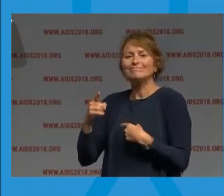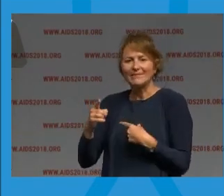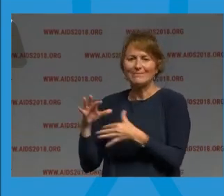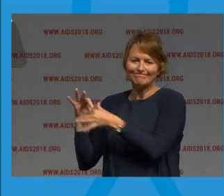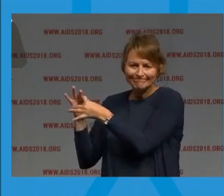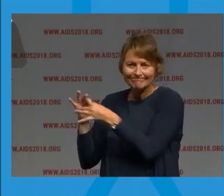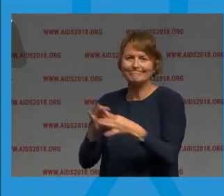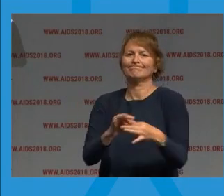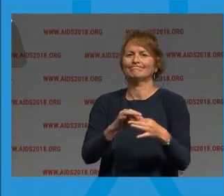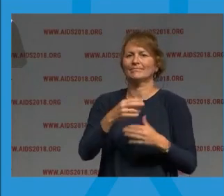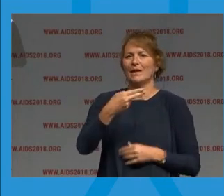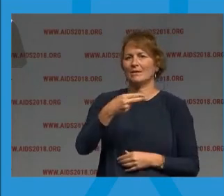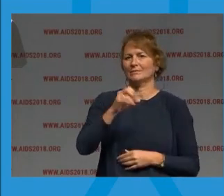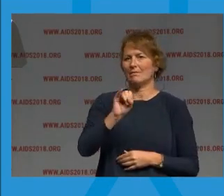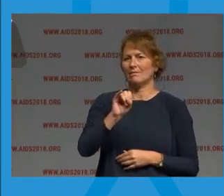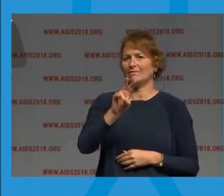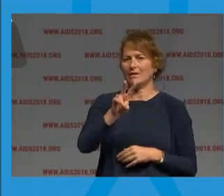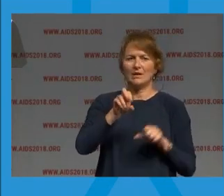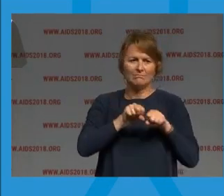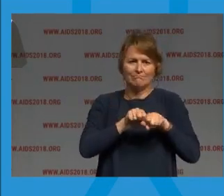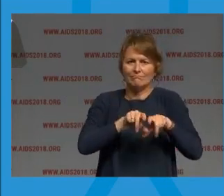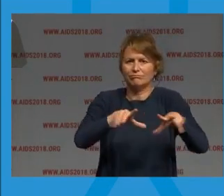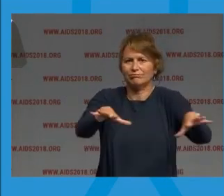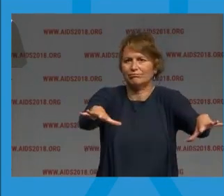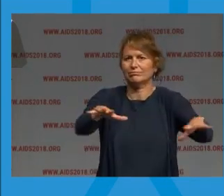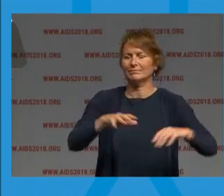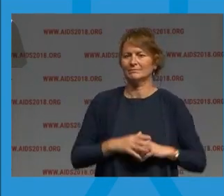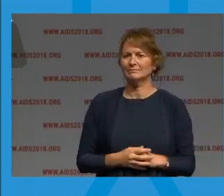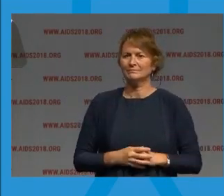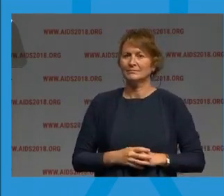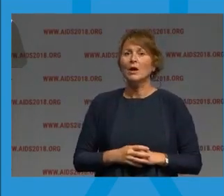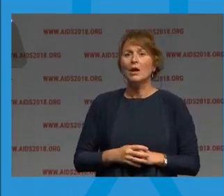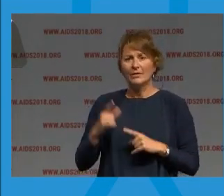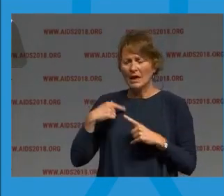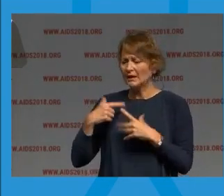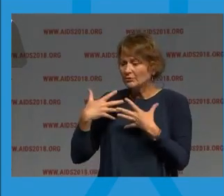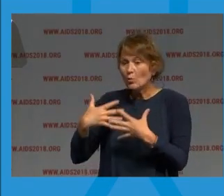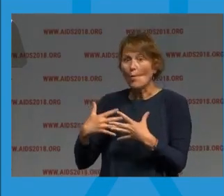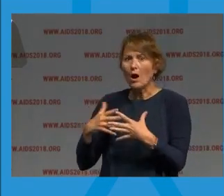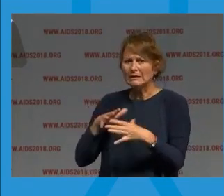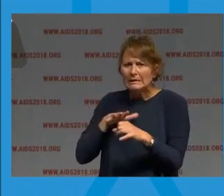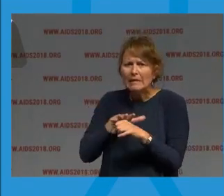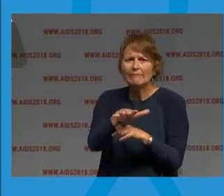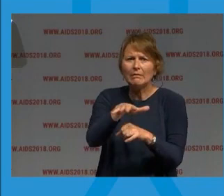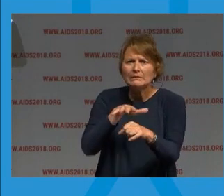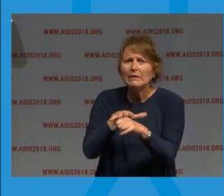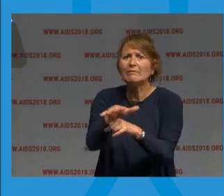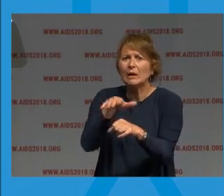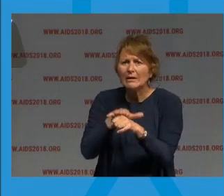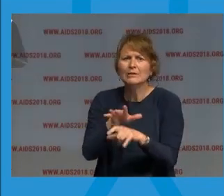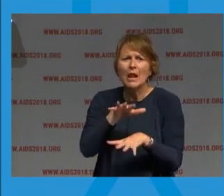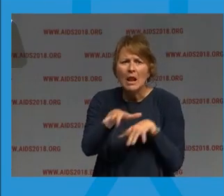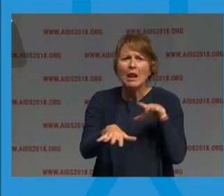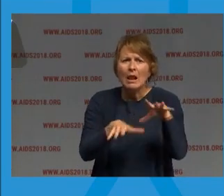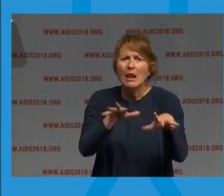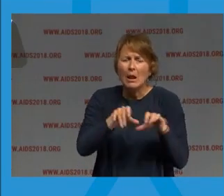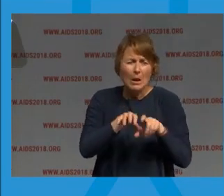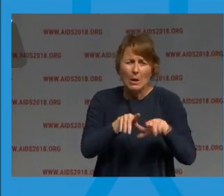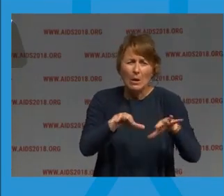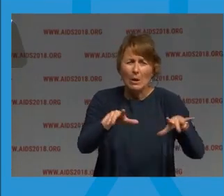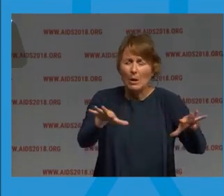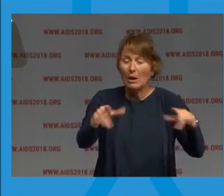epidemic. These attitudes have fueled the spread of HIV from the start and continue to